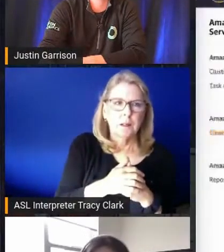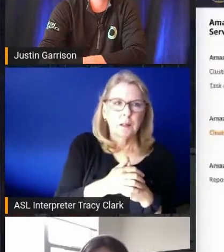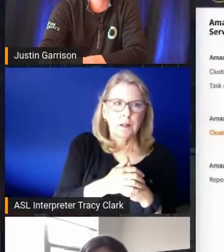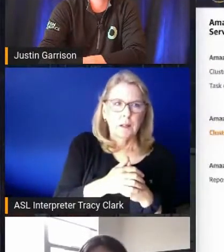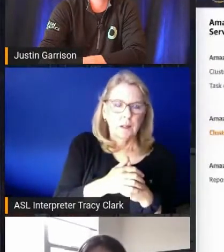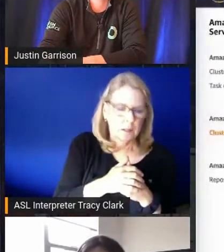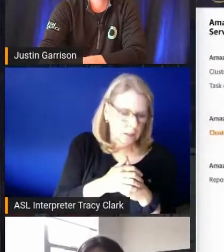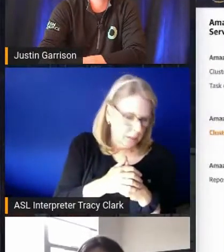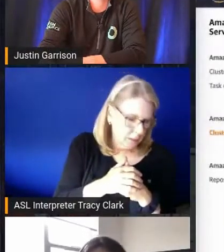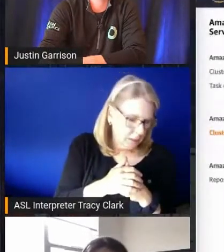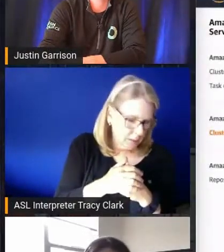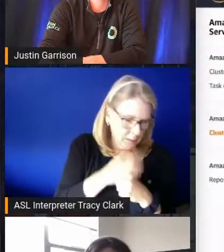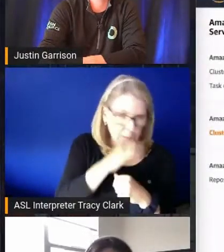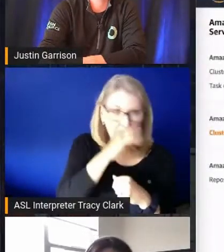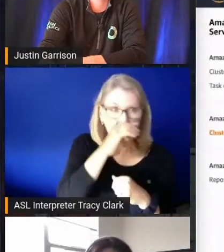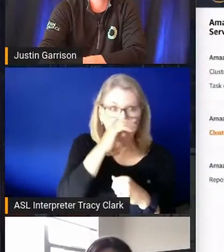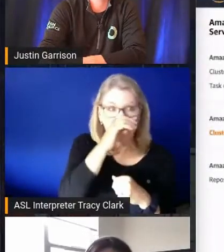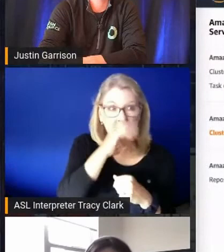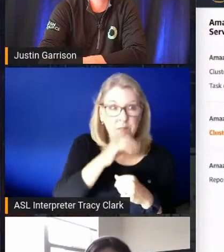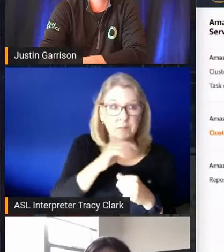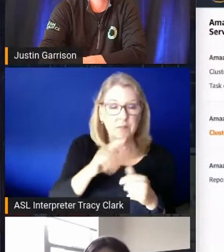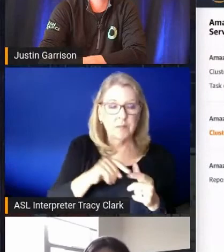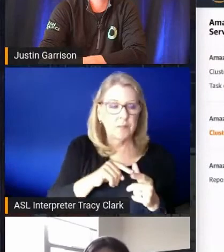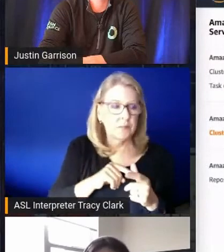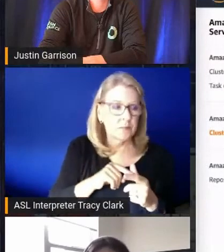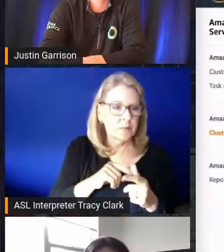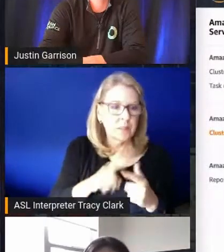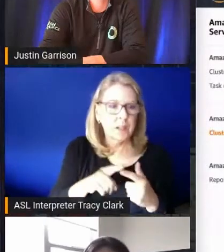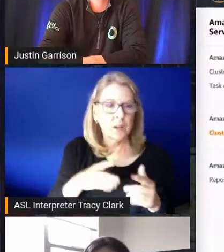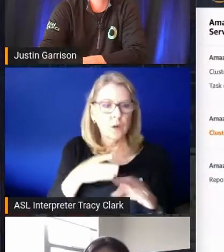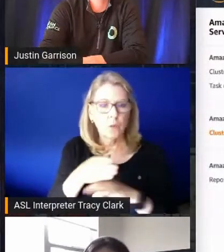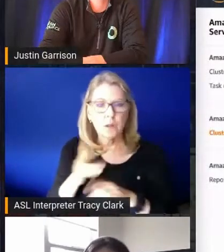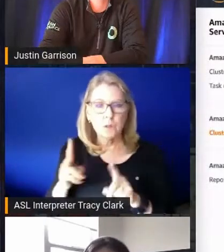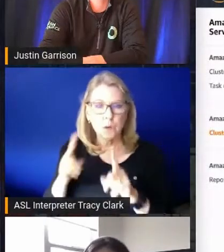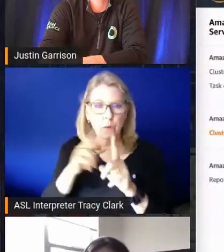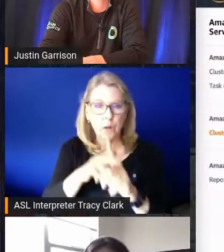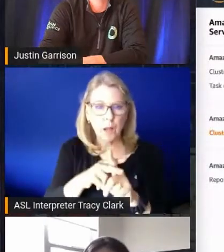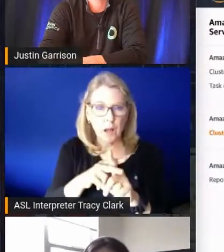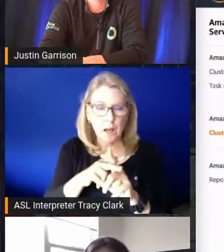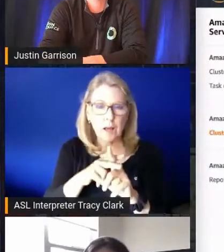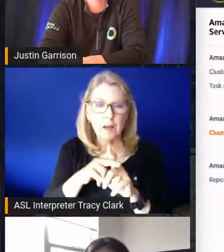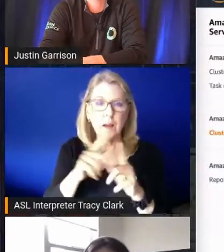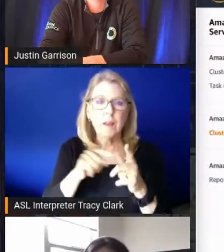And then once you apply the cluster role binding, you should be able to go back to EKS console hit refresh.